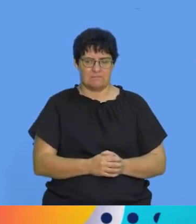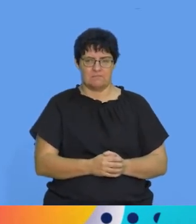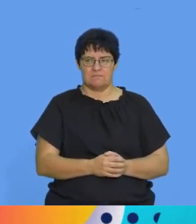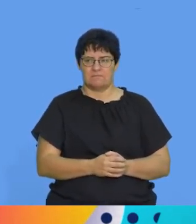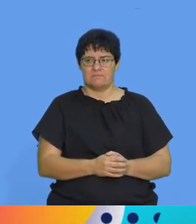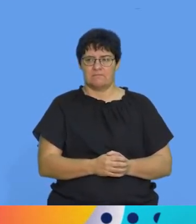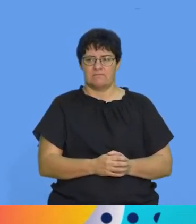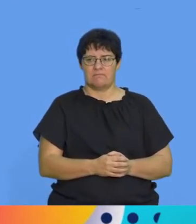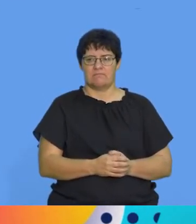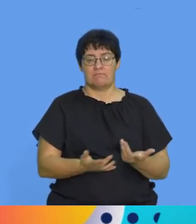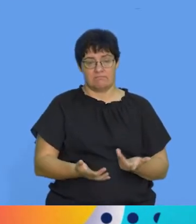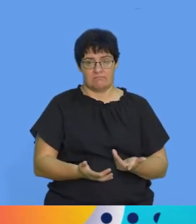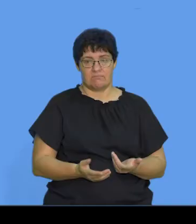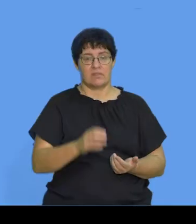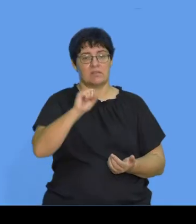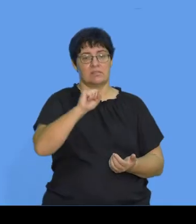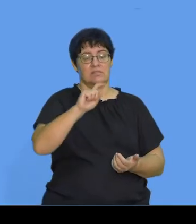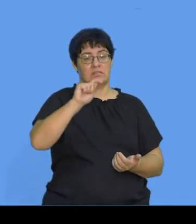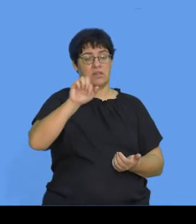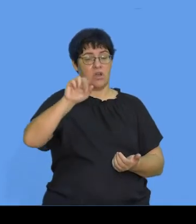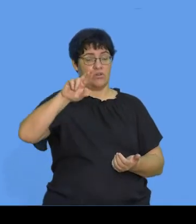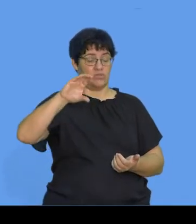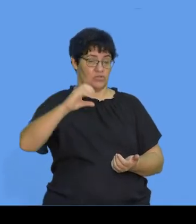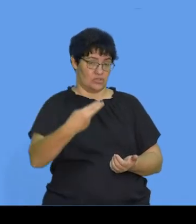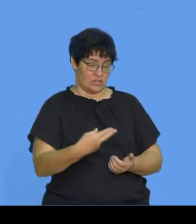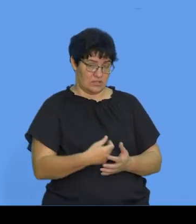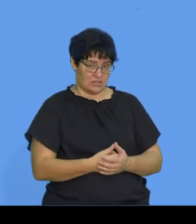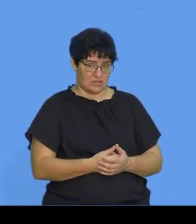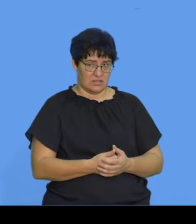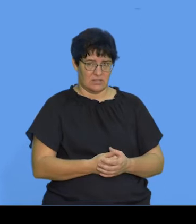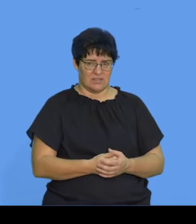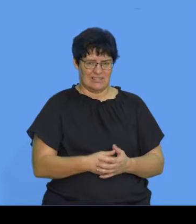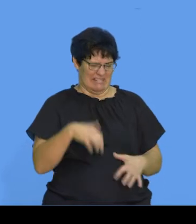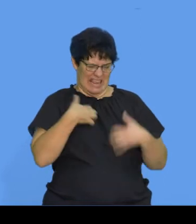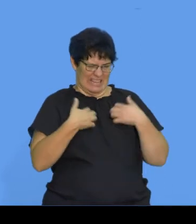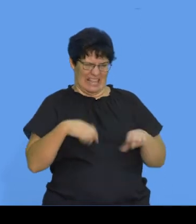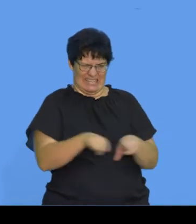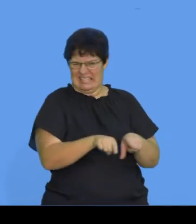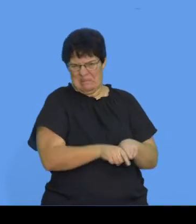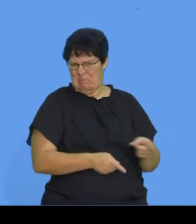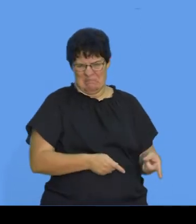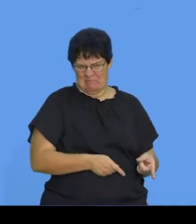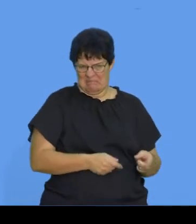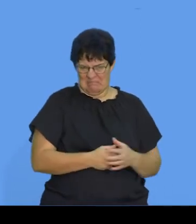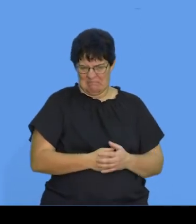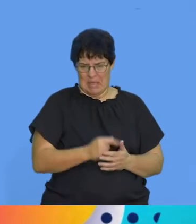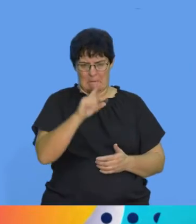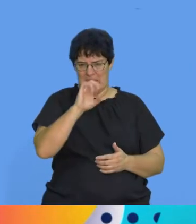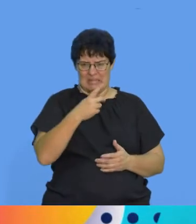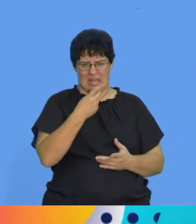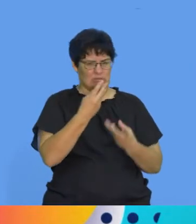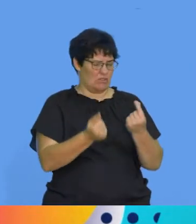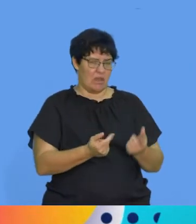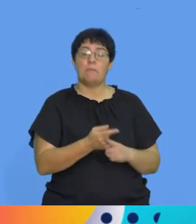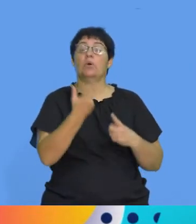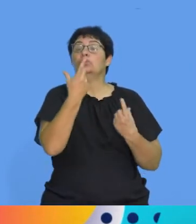test? We're going to test for starch. Starch isn't as exciting, all right, as